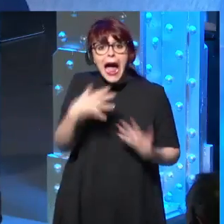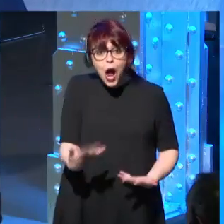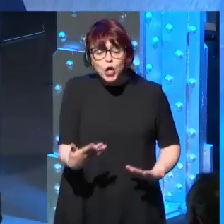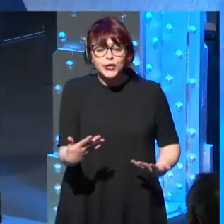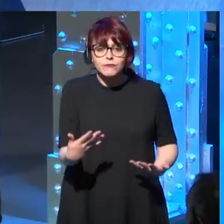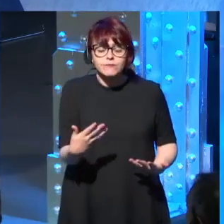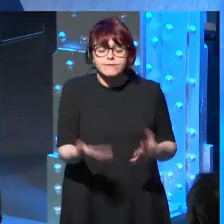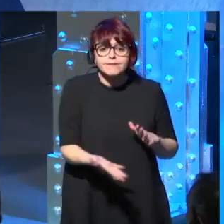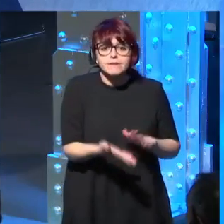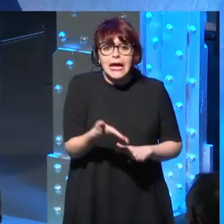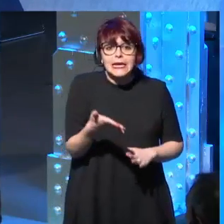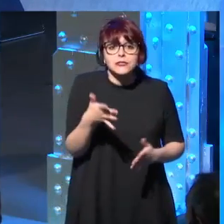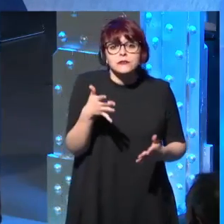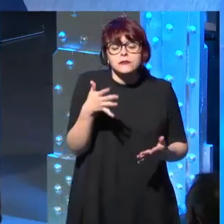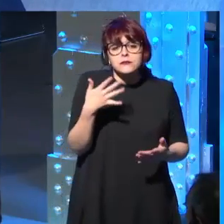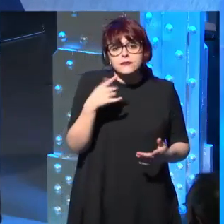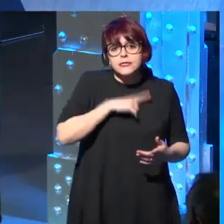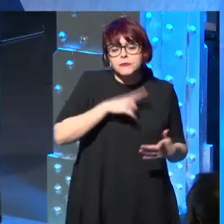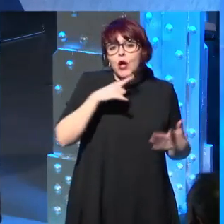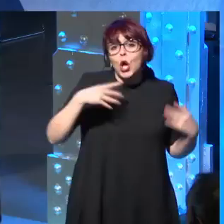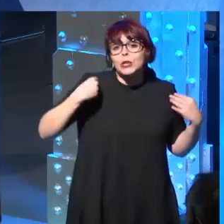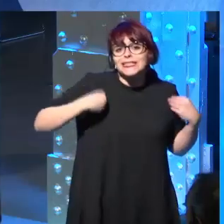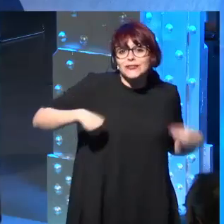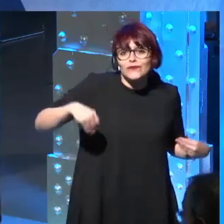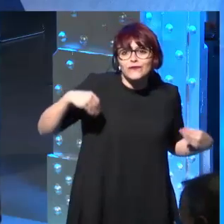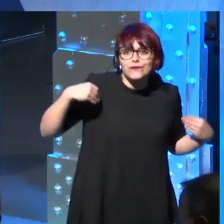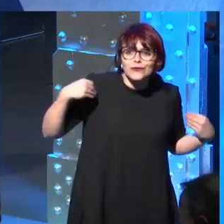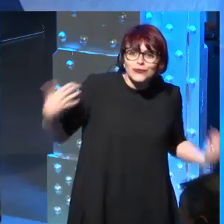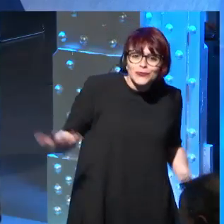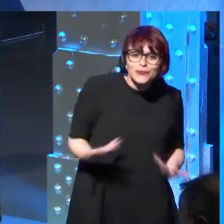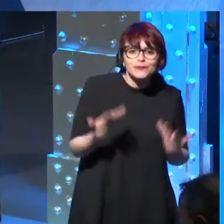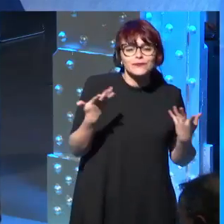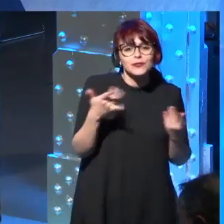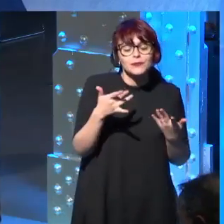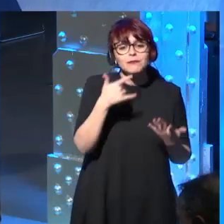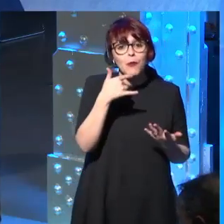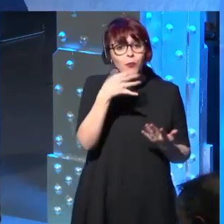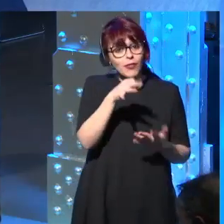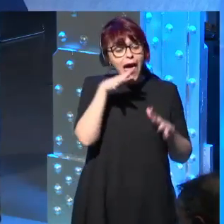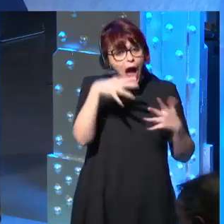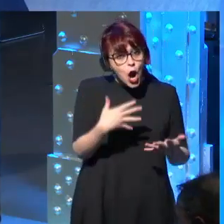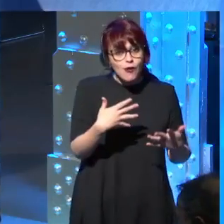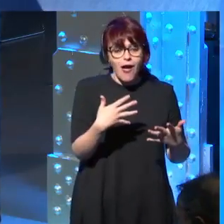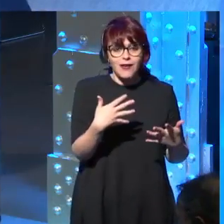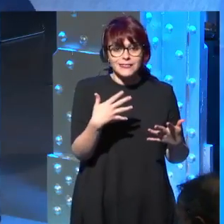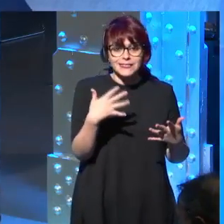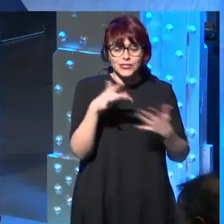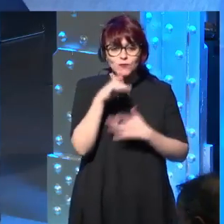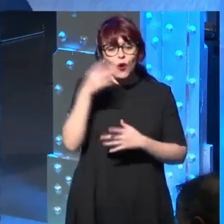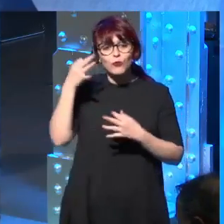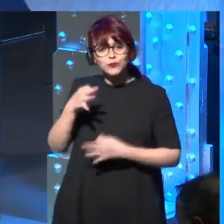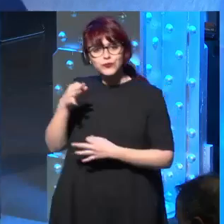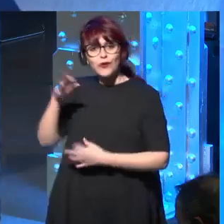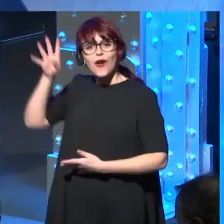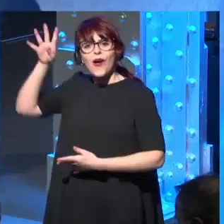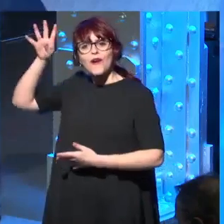lucky, there was sun in Barcelona and everyone was out in the streets and everyone looked, maybe